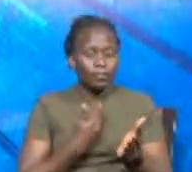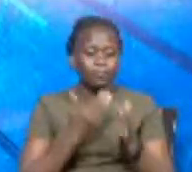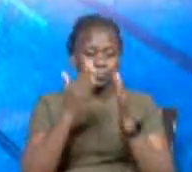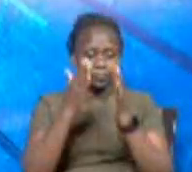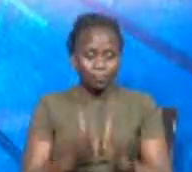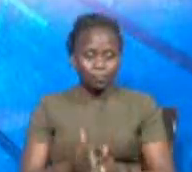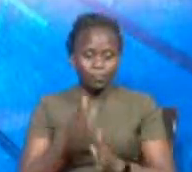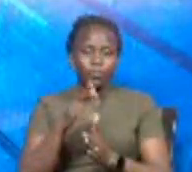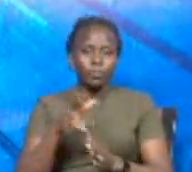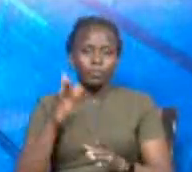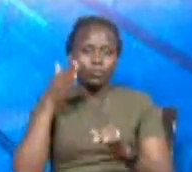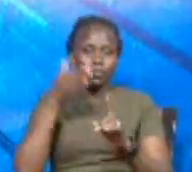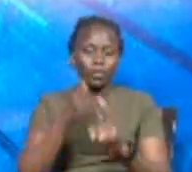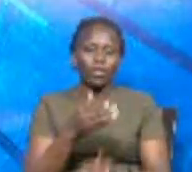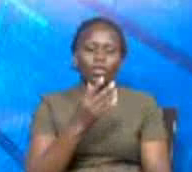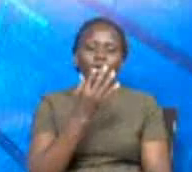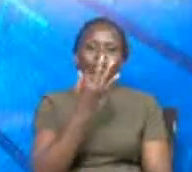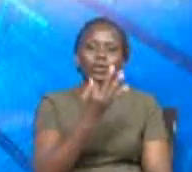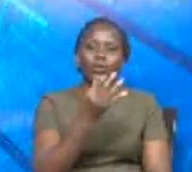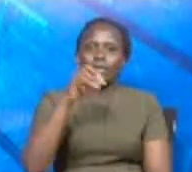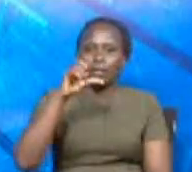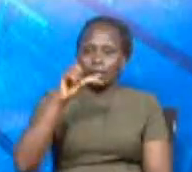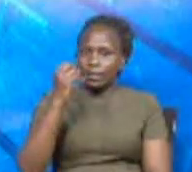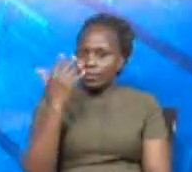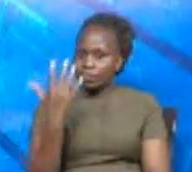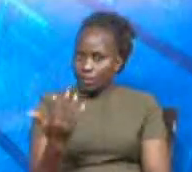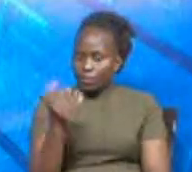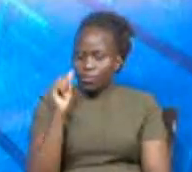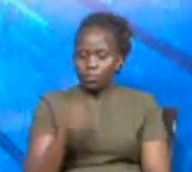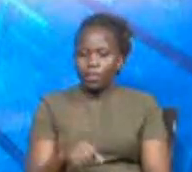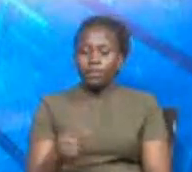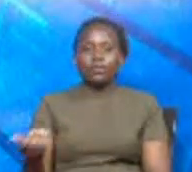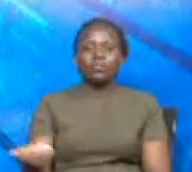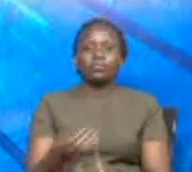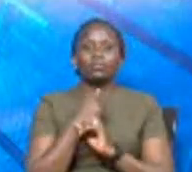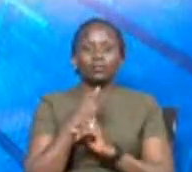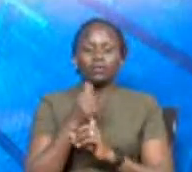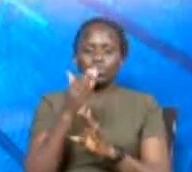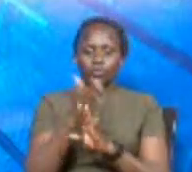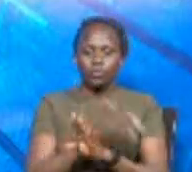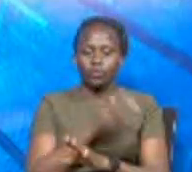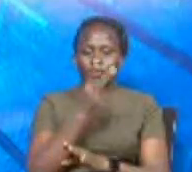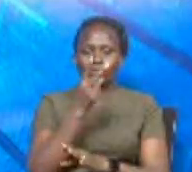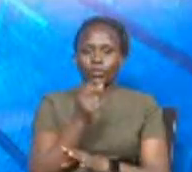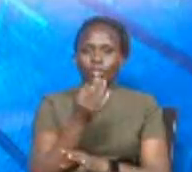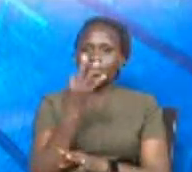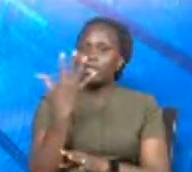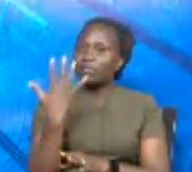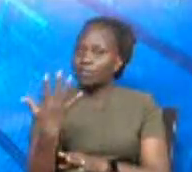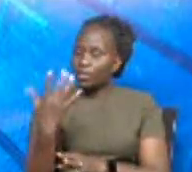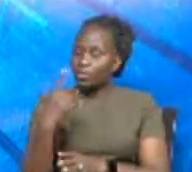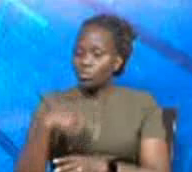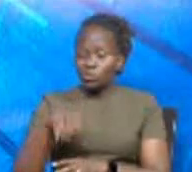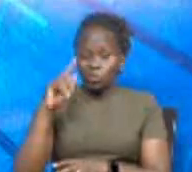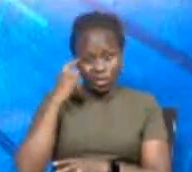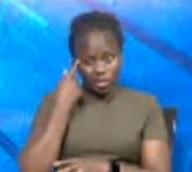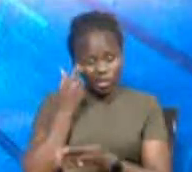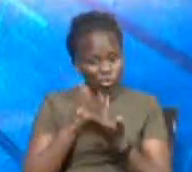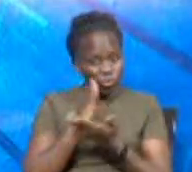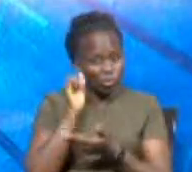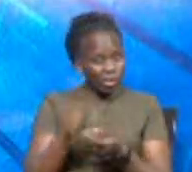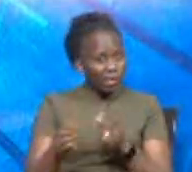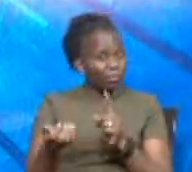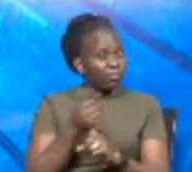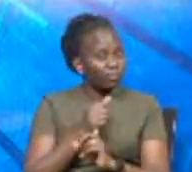the 395s that we are supposed to meet before 2035. Would you say we are on the journey to meet that